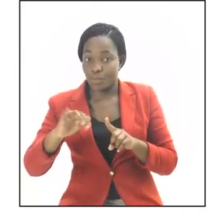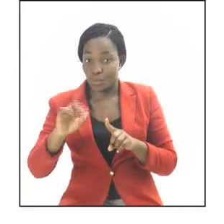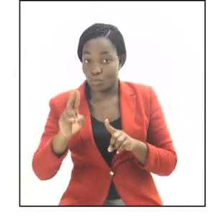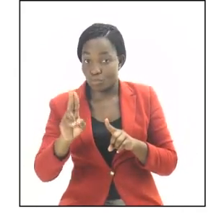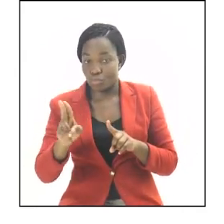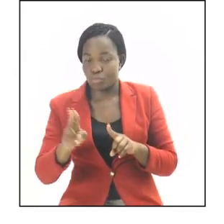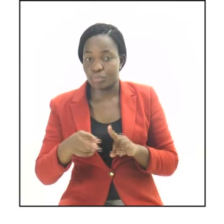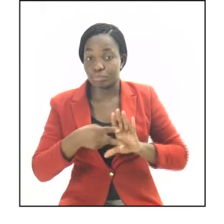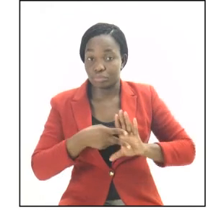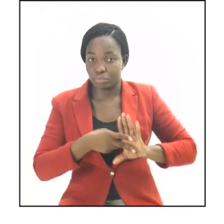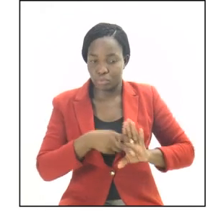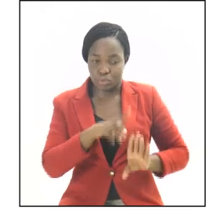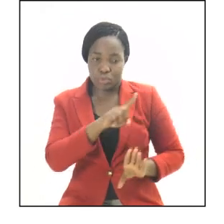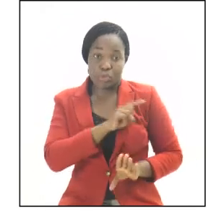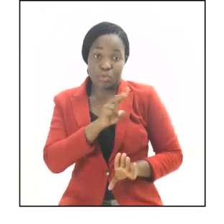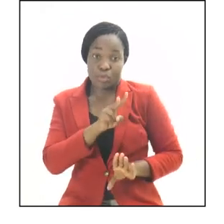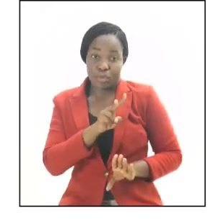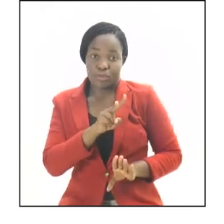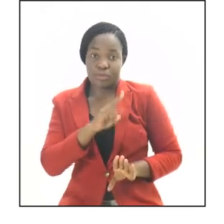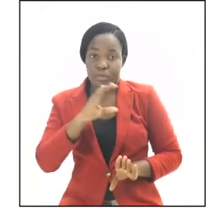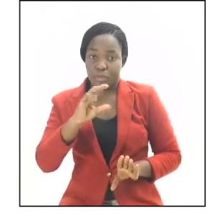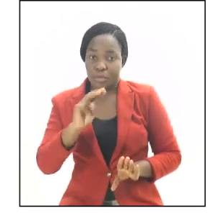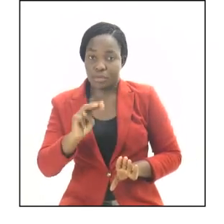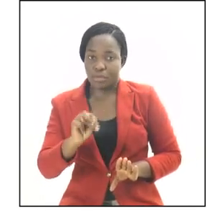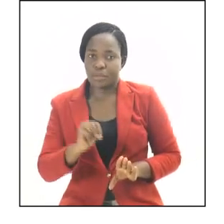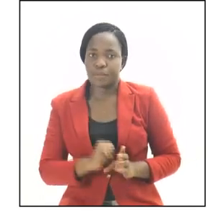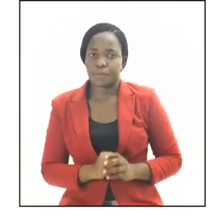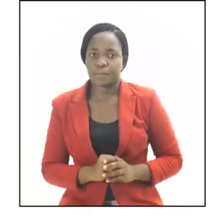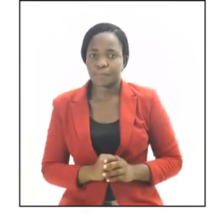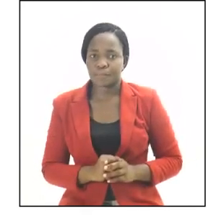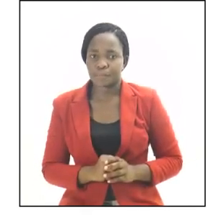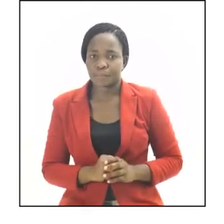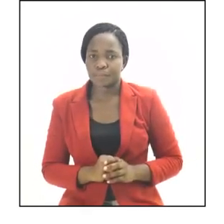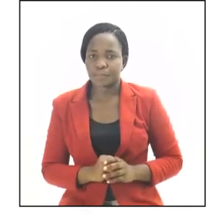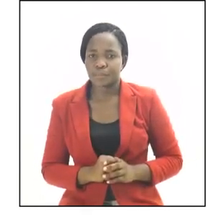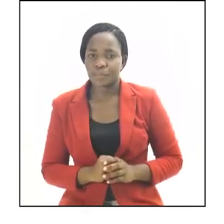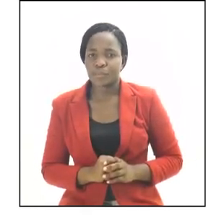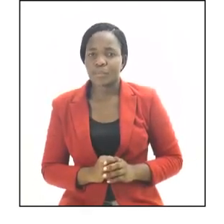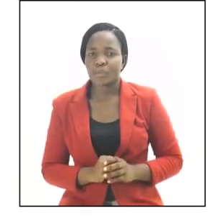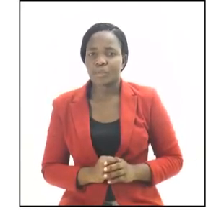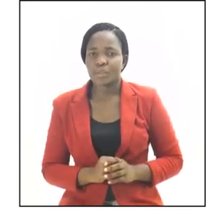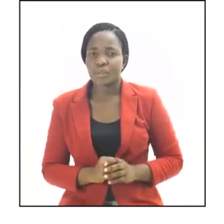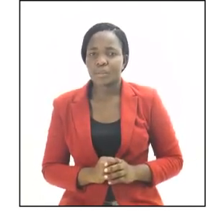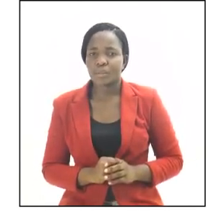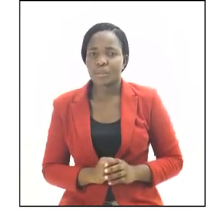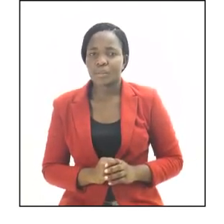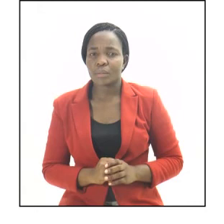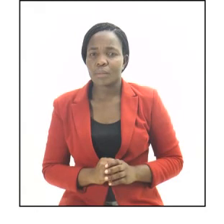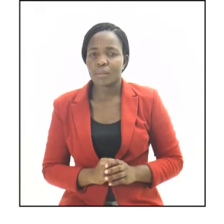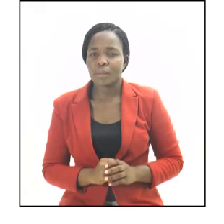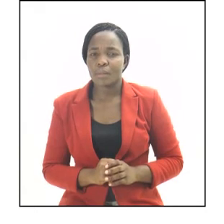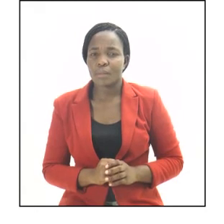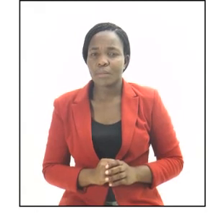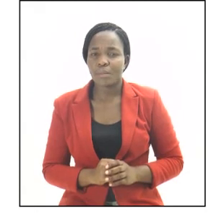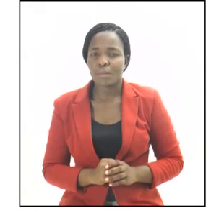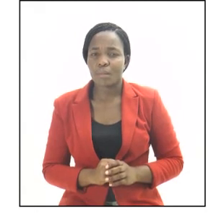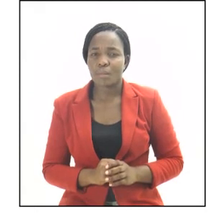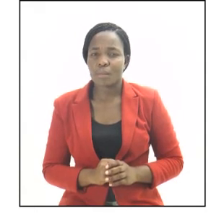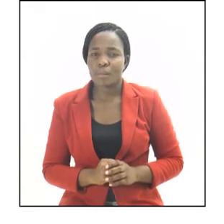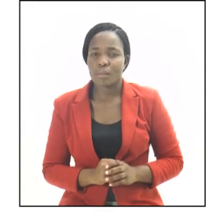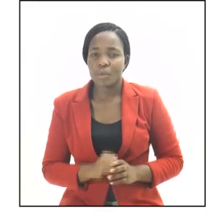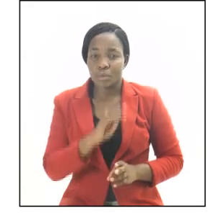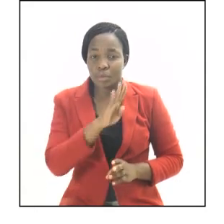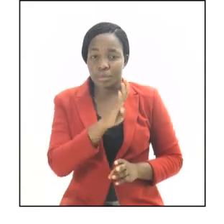gives us 12 centimeters. In the formula for the parallelogram, we had